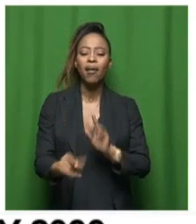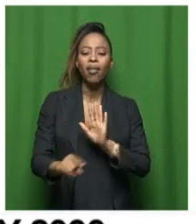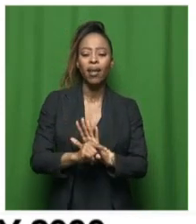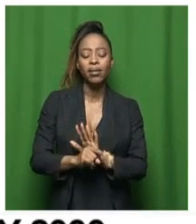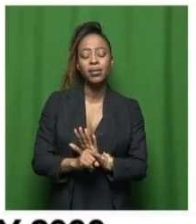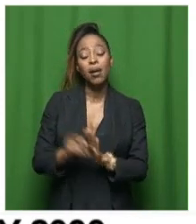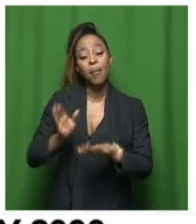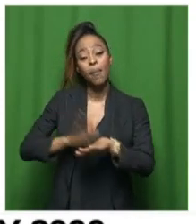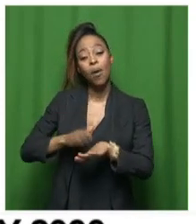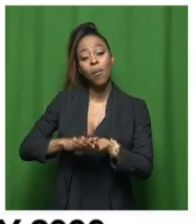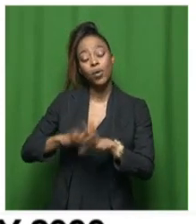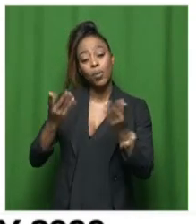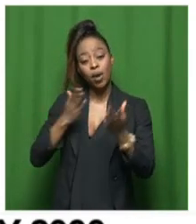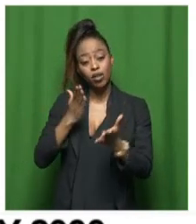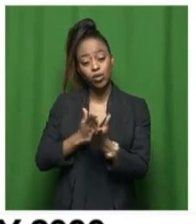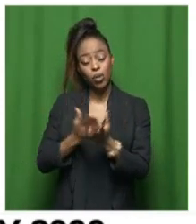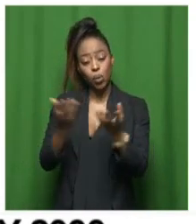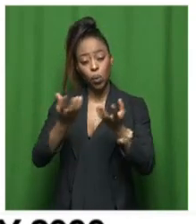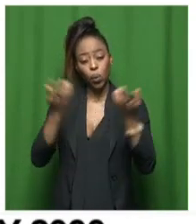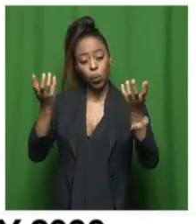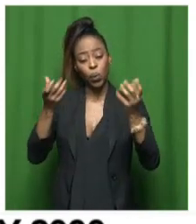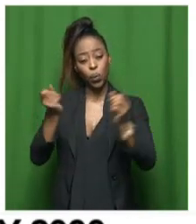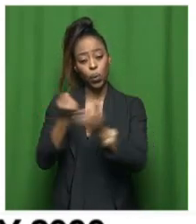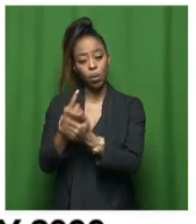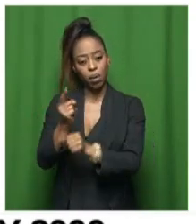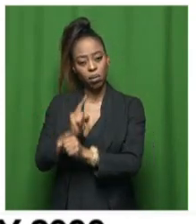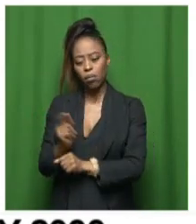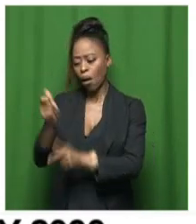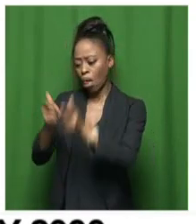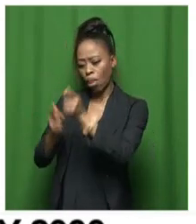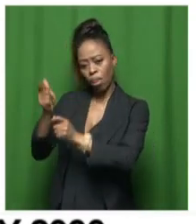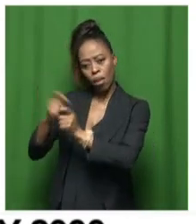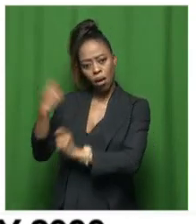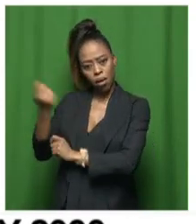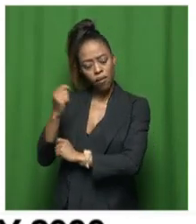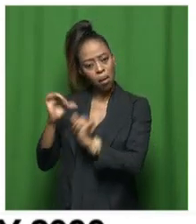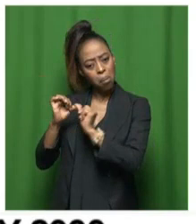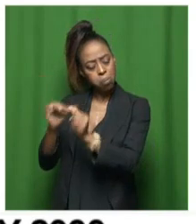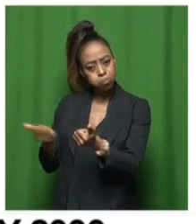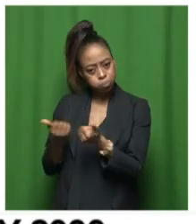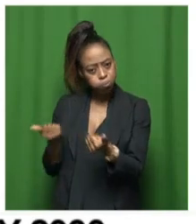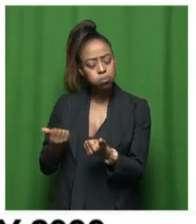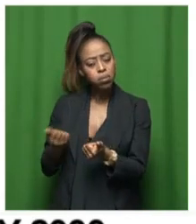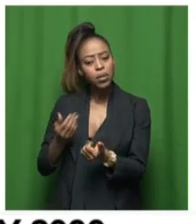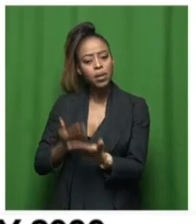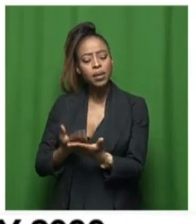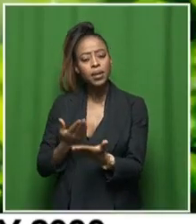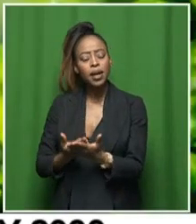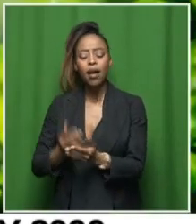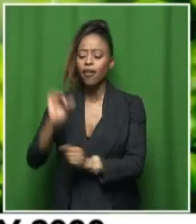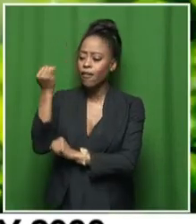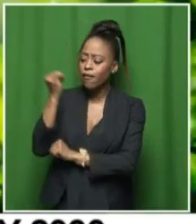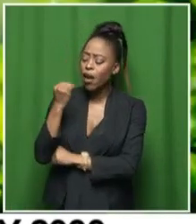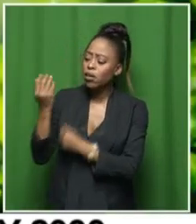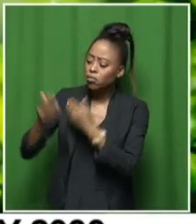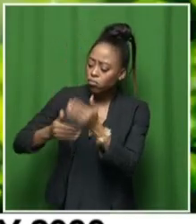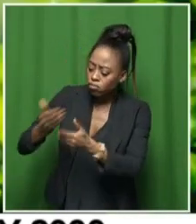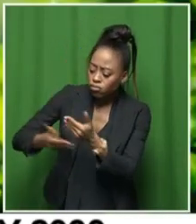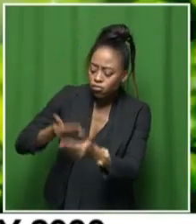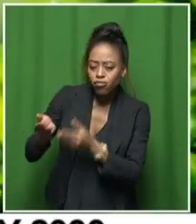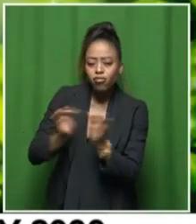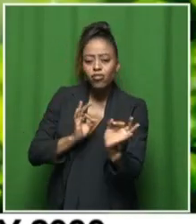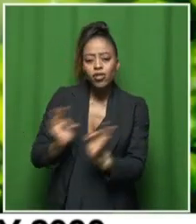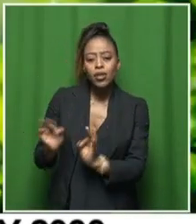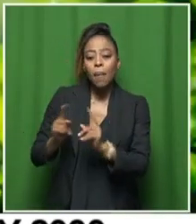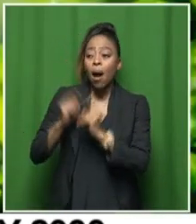from a net zero perspective, that it is possible to run a dairy farm. It is possible ultimately to run a factory with